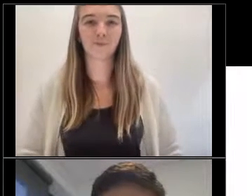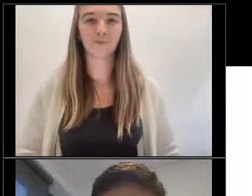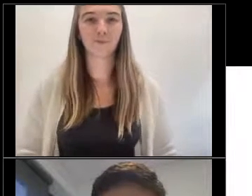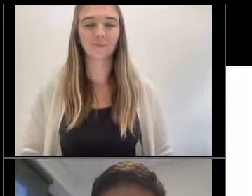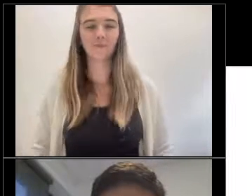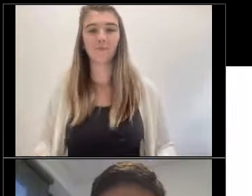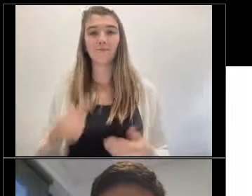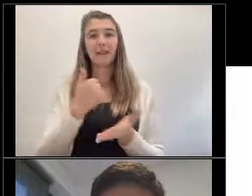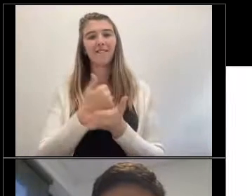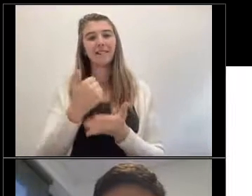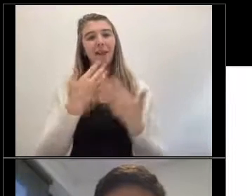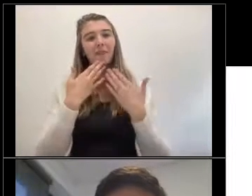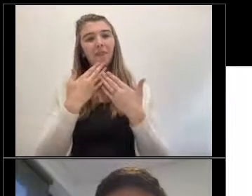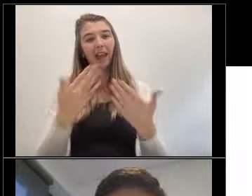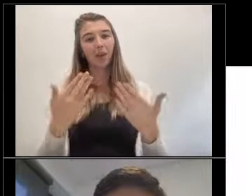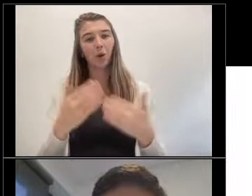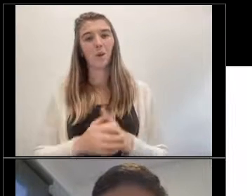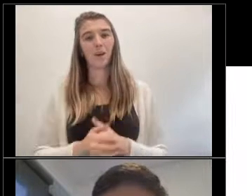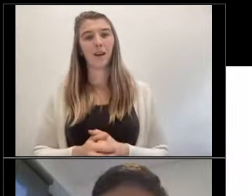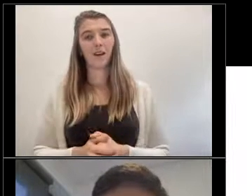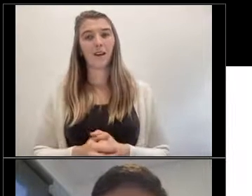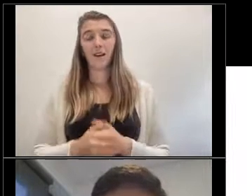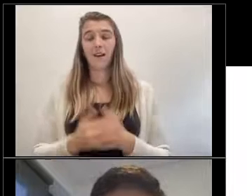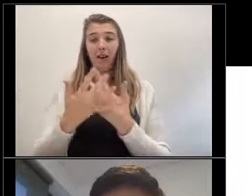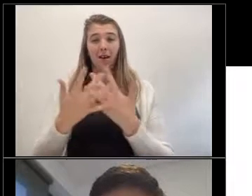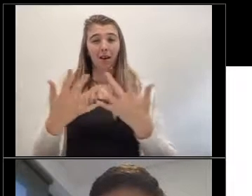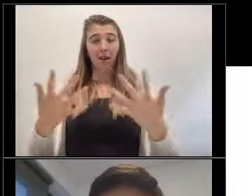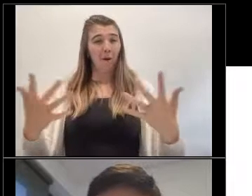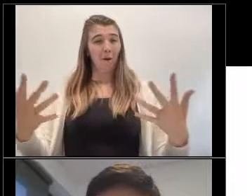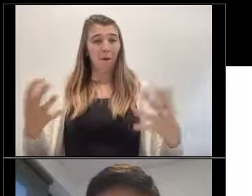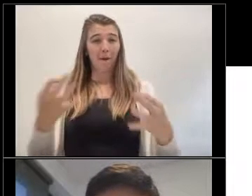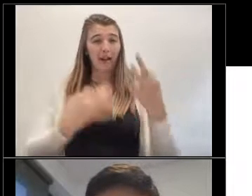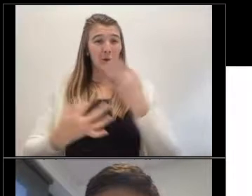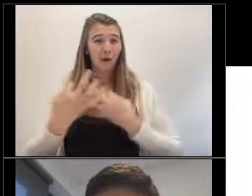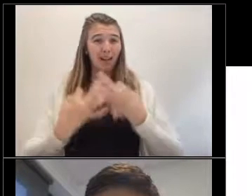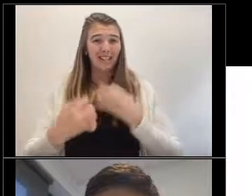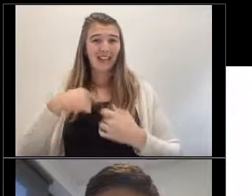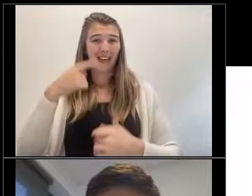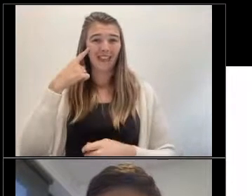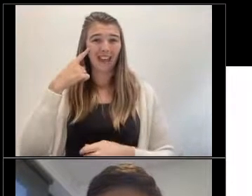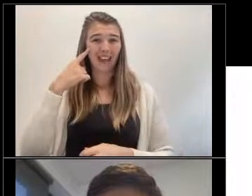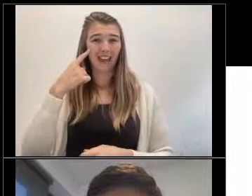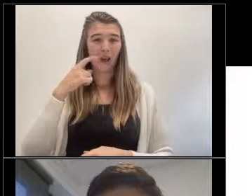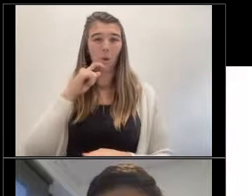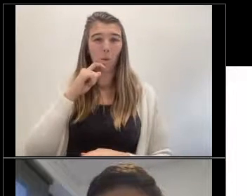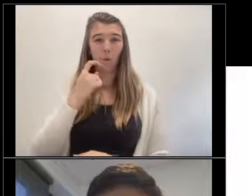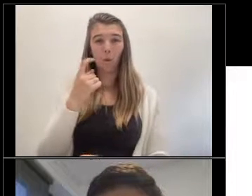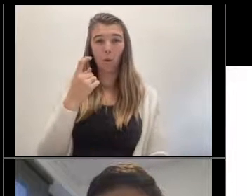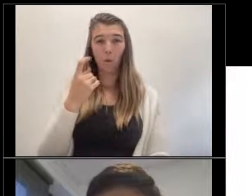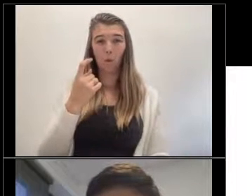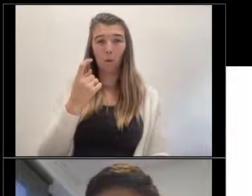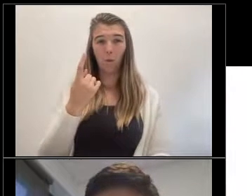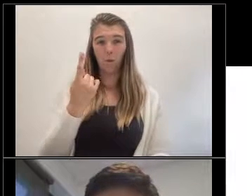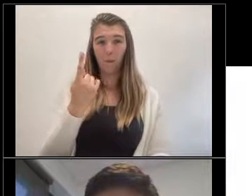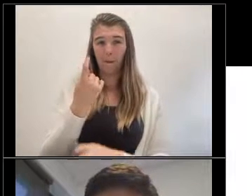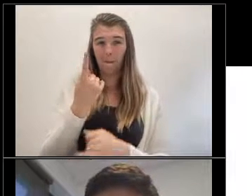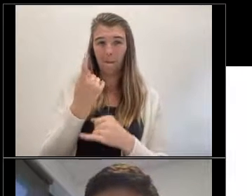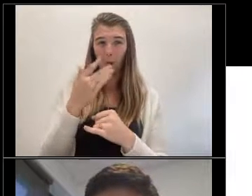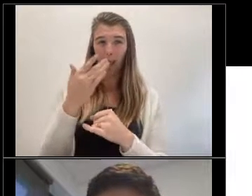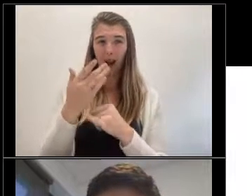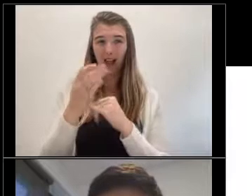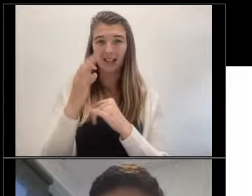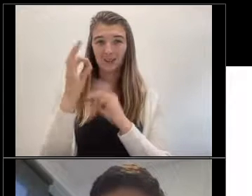Fantastic, thank you. We've had so many amazing questions. I think I'm just going to take one last one. We've got lots